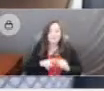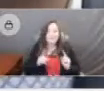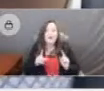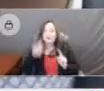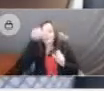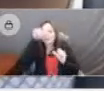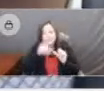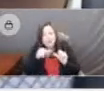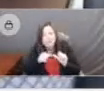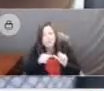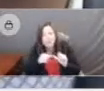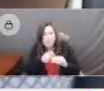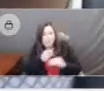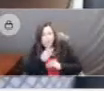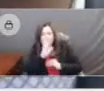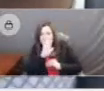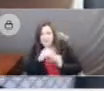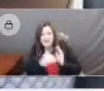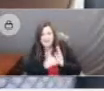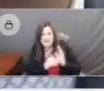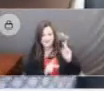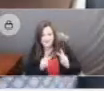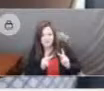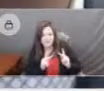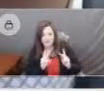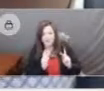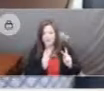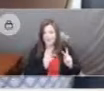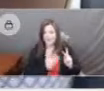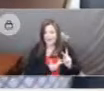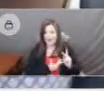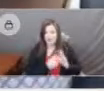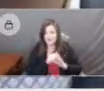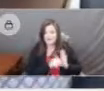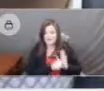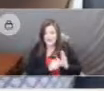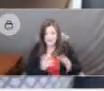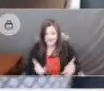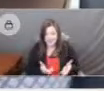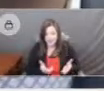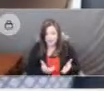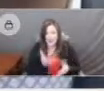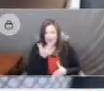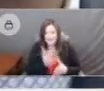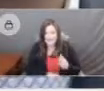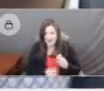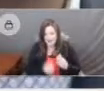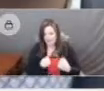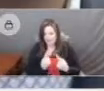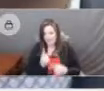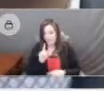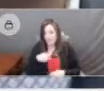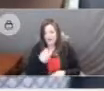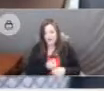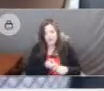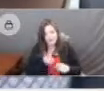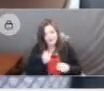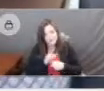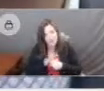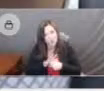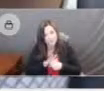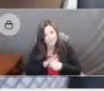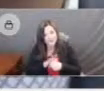over 5,000 people just in our state, or almost 5,000 people just in our state, have died in the past year. So that's a risk of 1